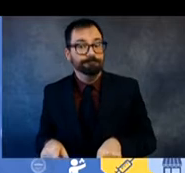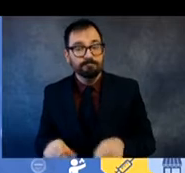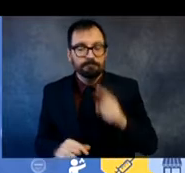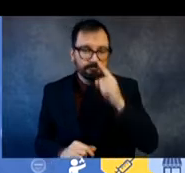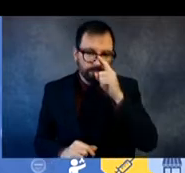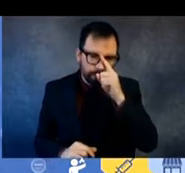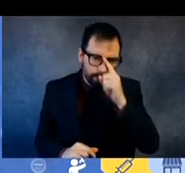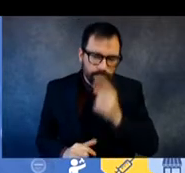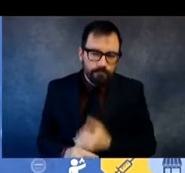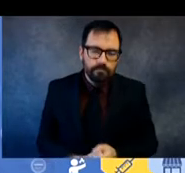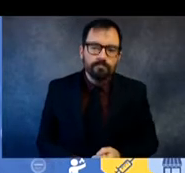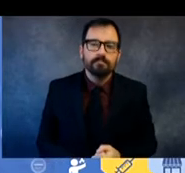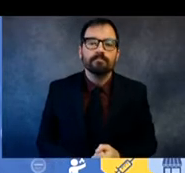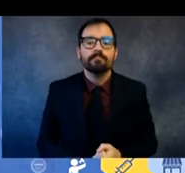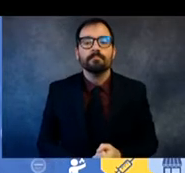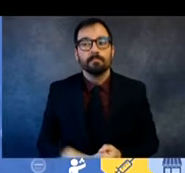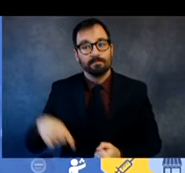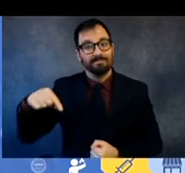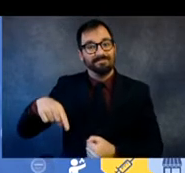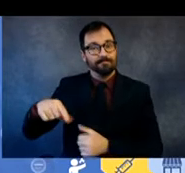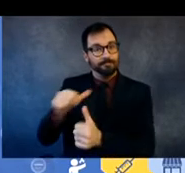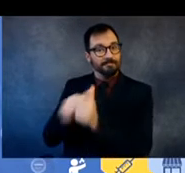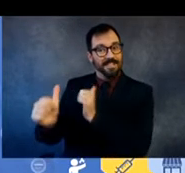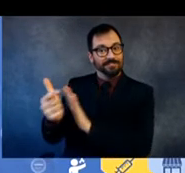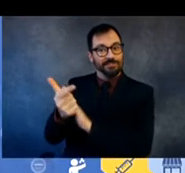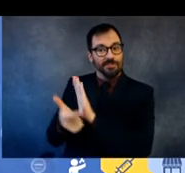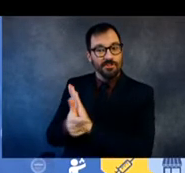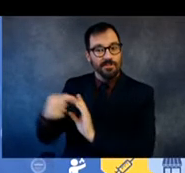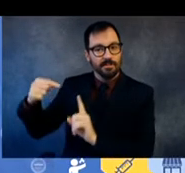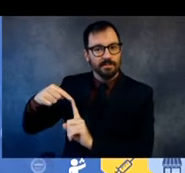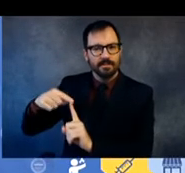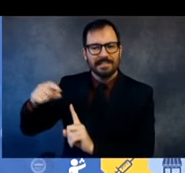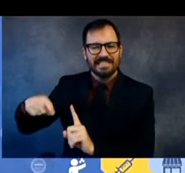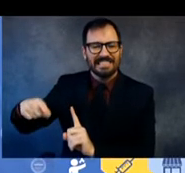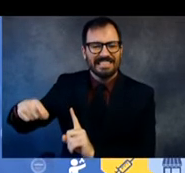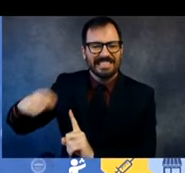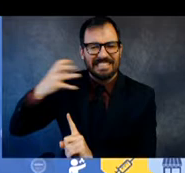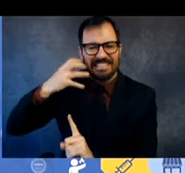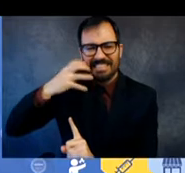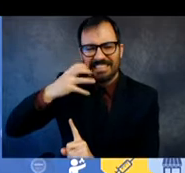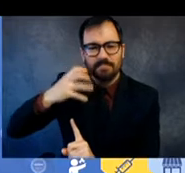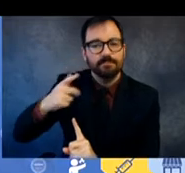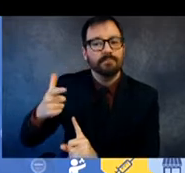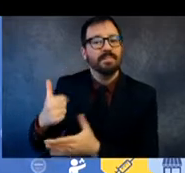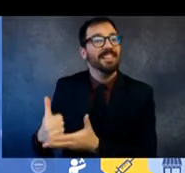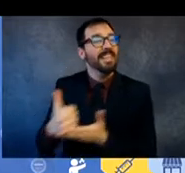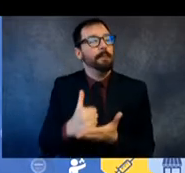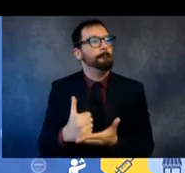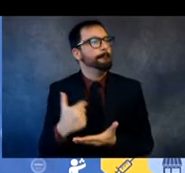So this bill is meant to address a